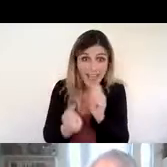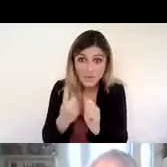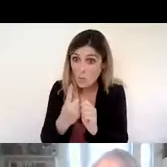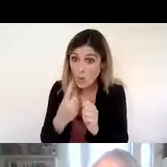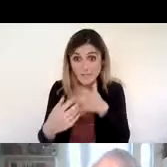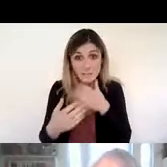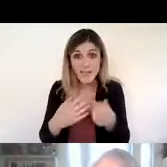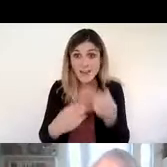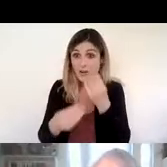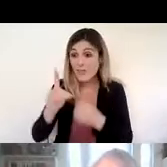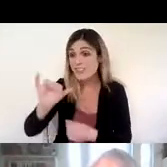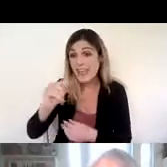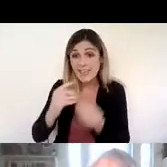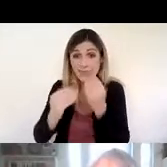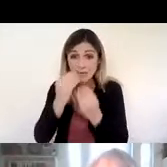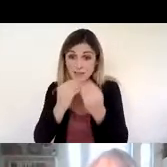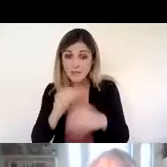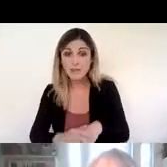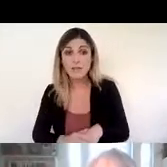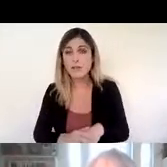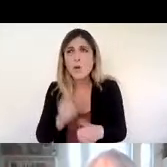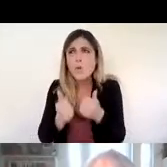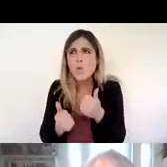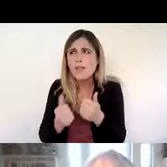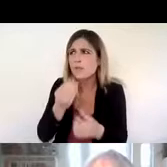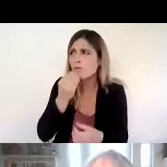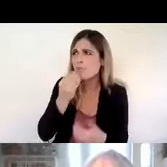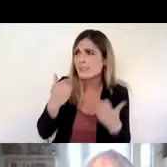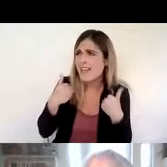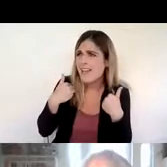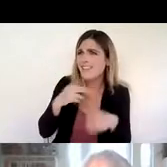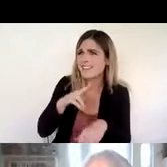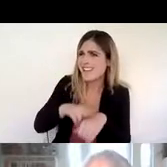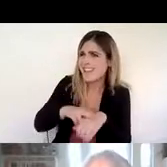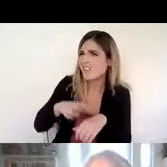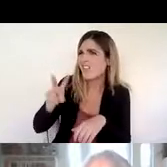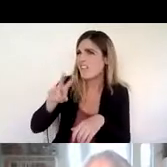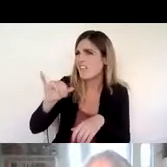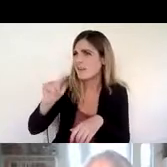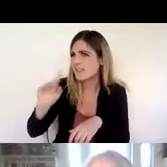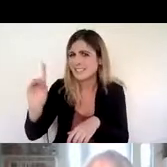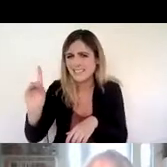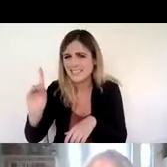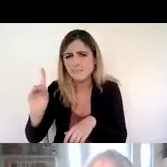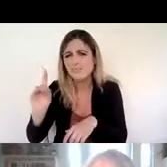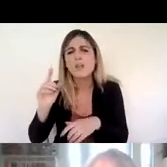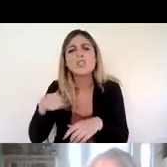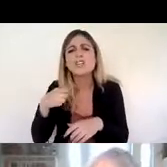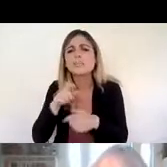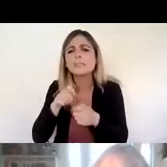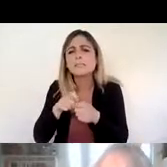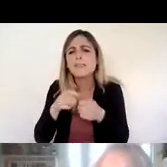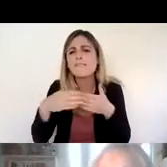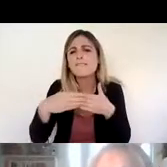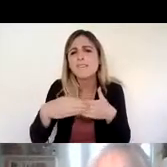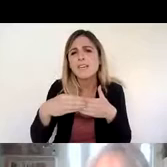are natural sources of vitamin D are certain fatty fish, and they really don't contain enough to be a practical way to meet vitamin